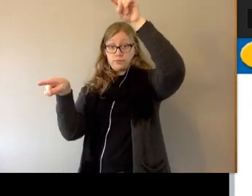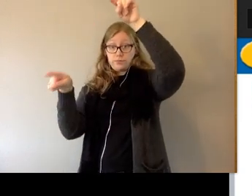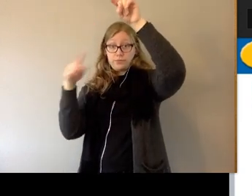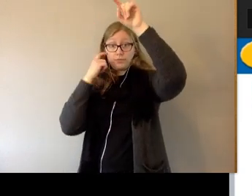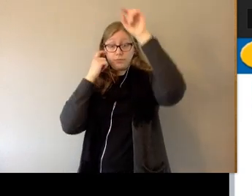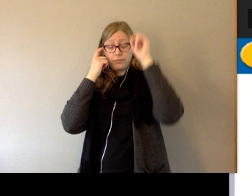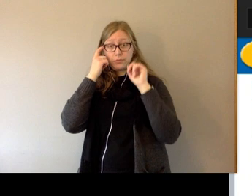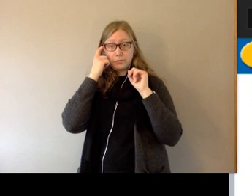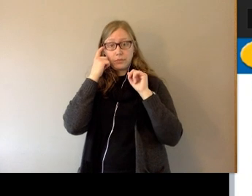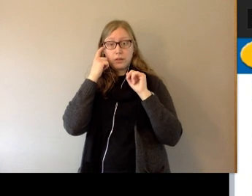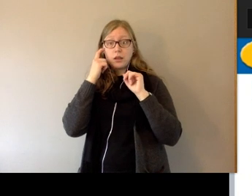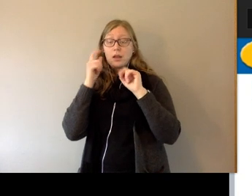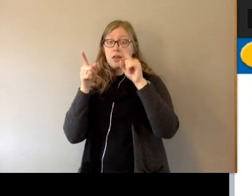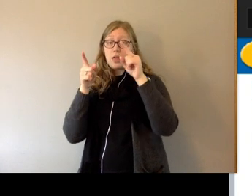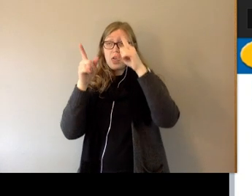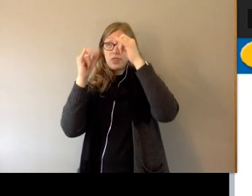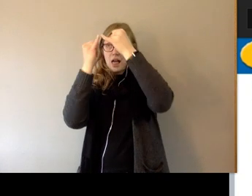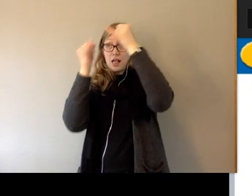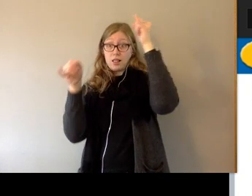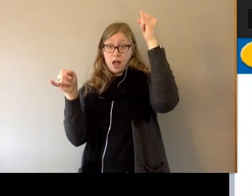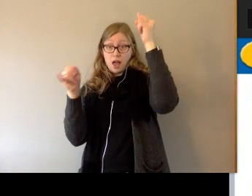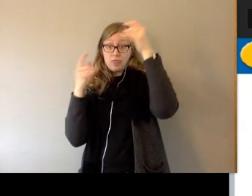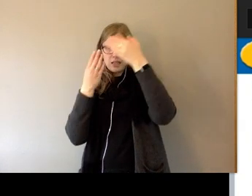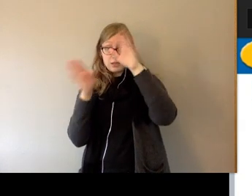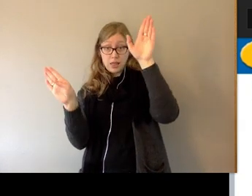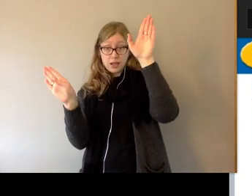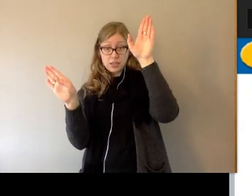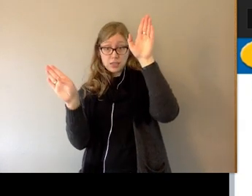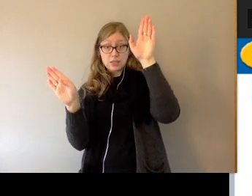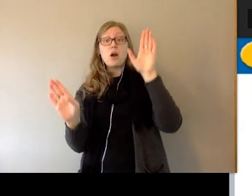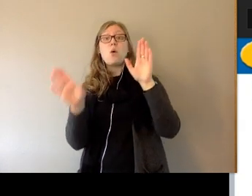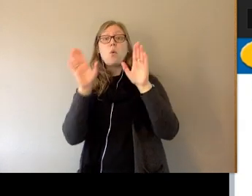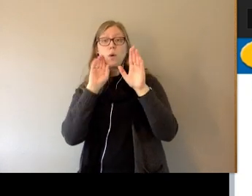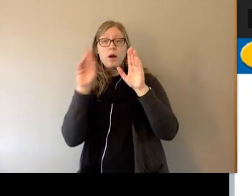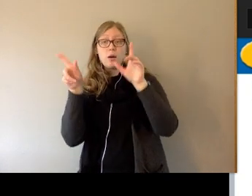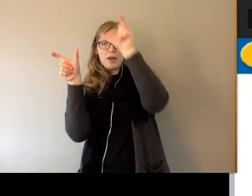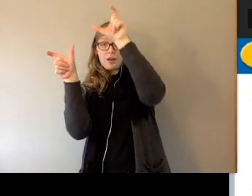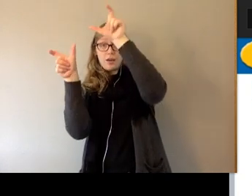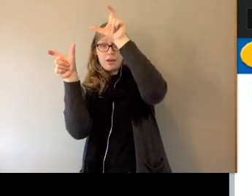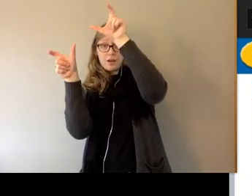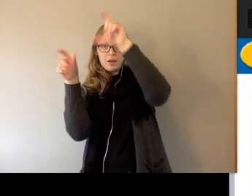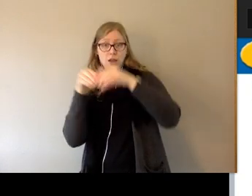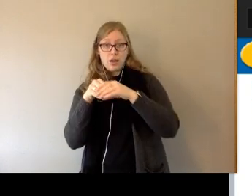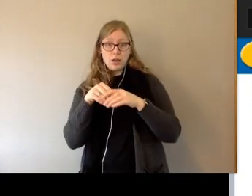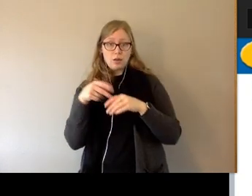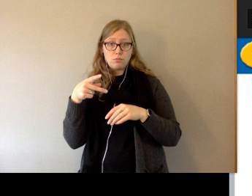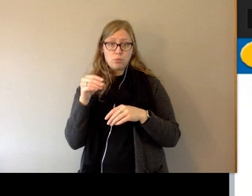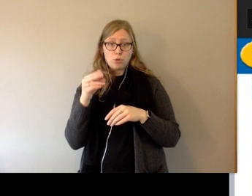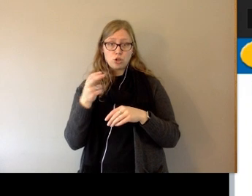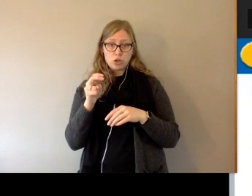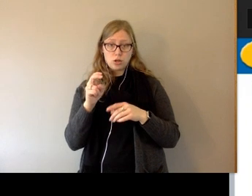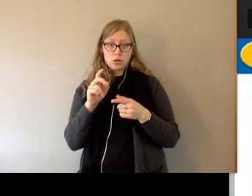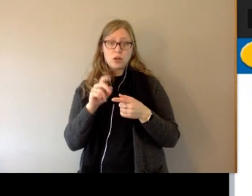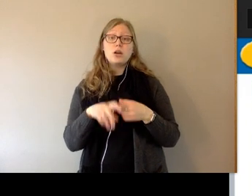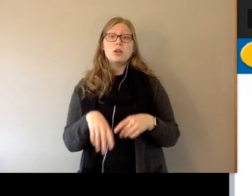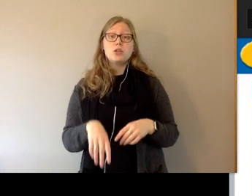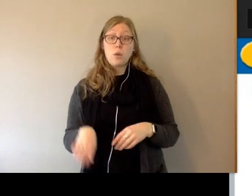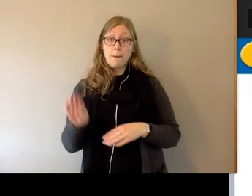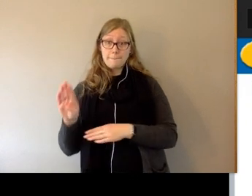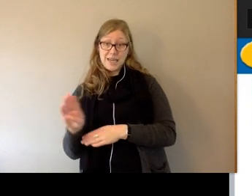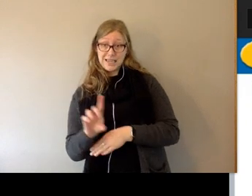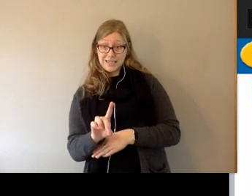same way to the other two sides of the triangle. So this length BD to DC is going to be the same ratio